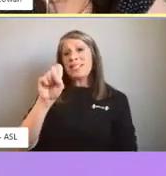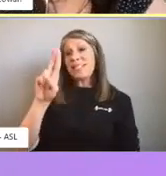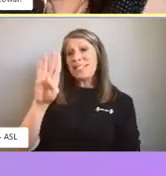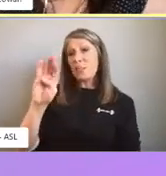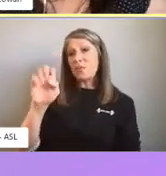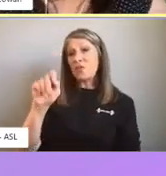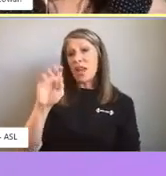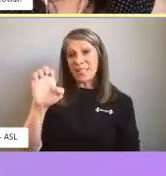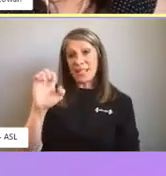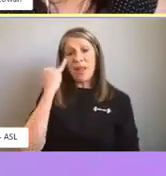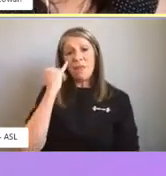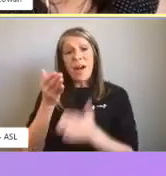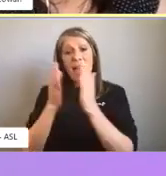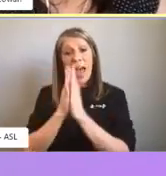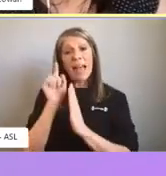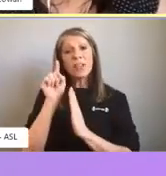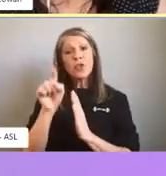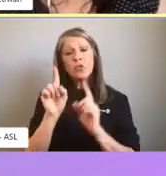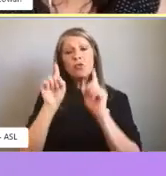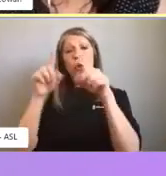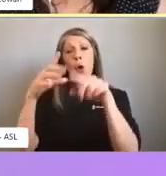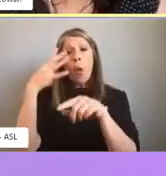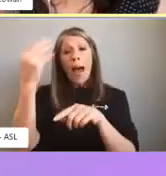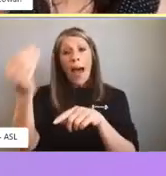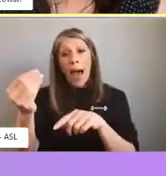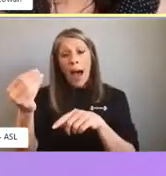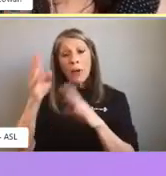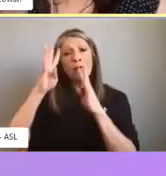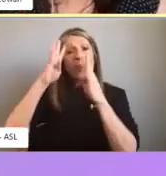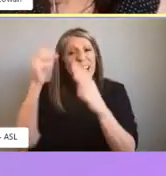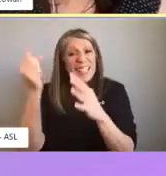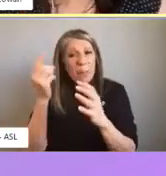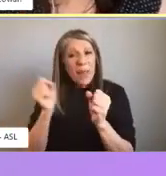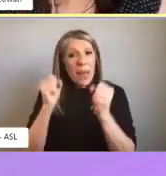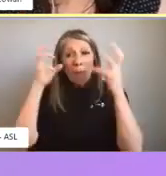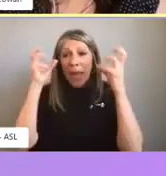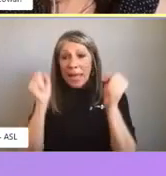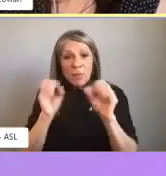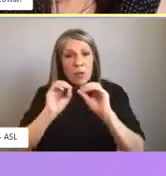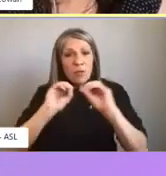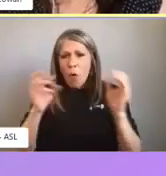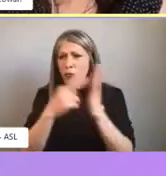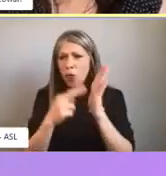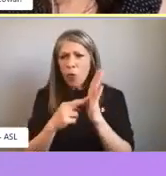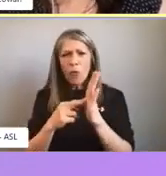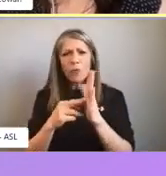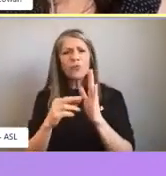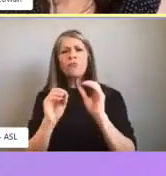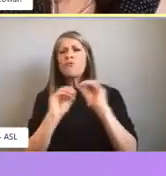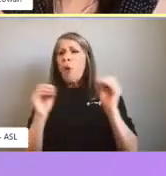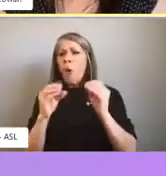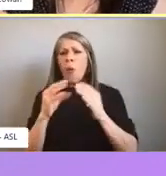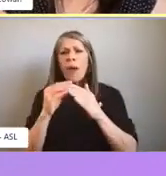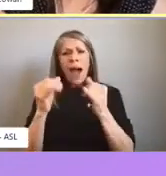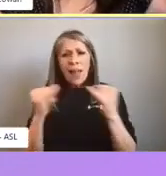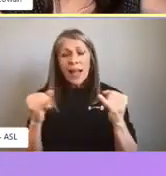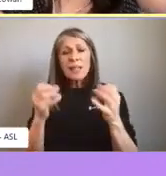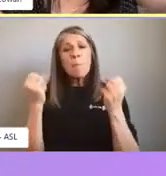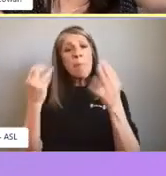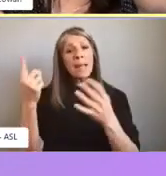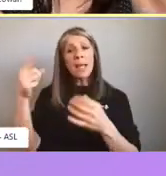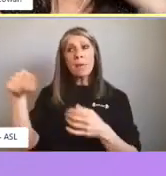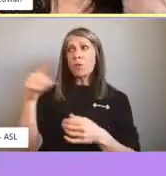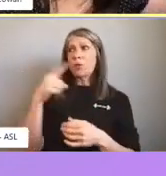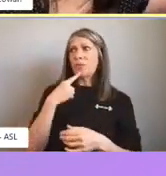I asked you to go out and create something amazing right now, no guardrails, no guidelines, I think many of you would probably come back